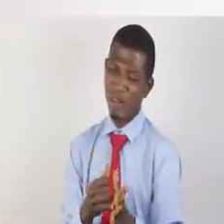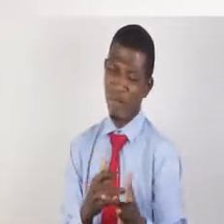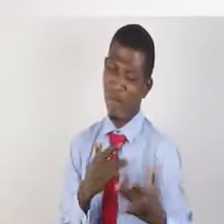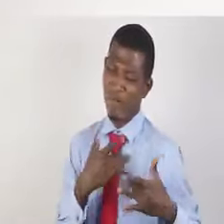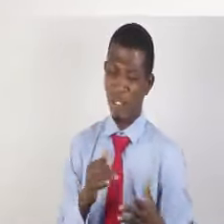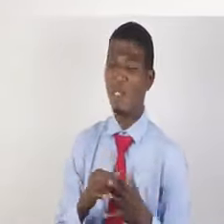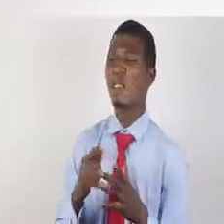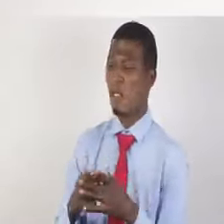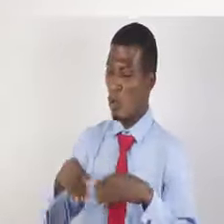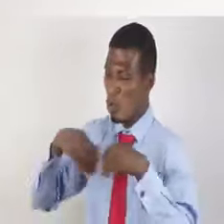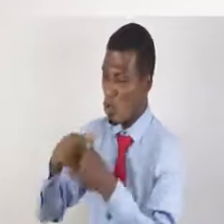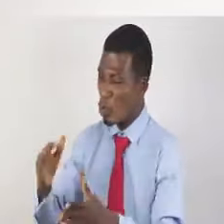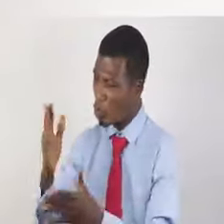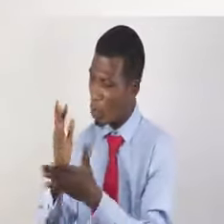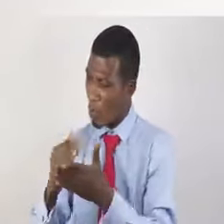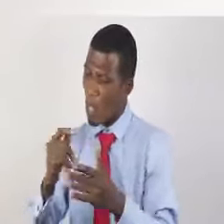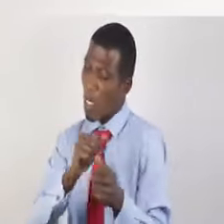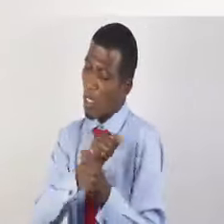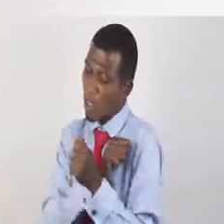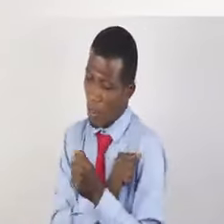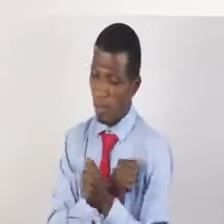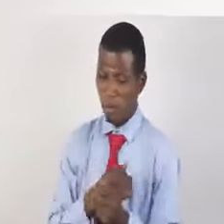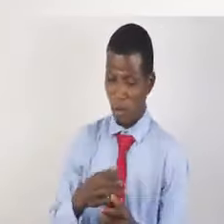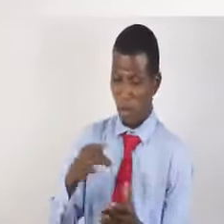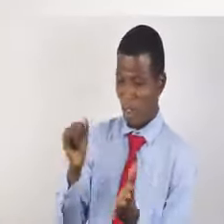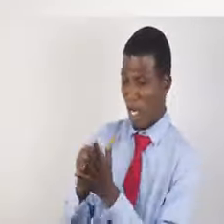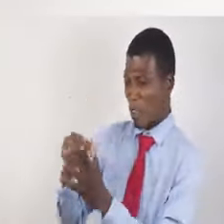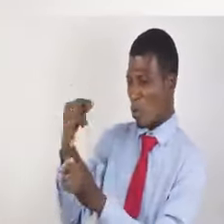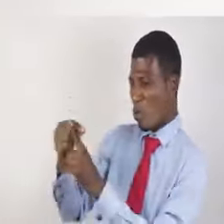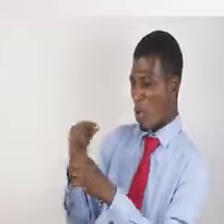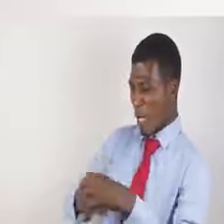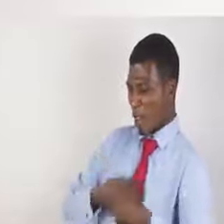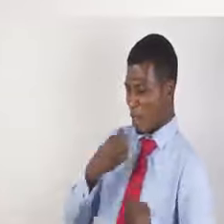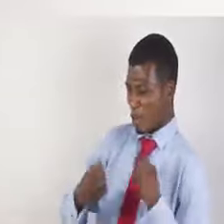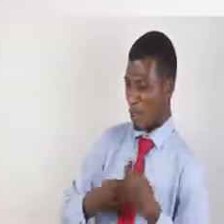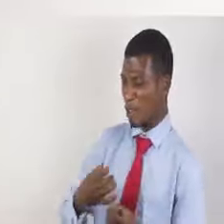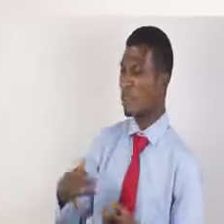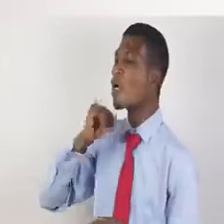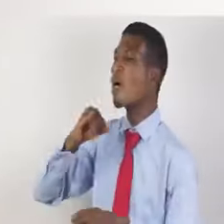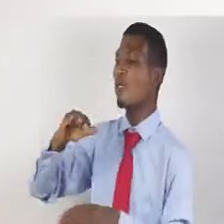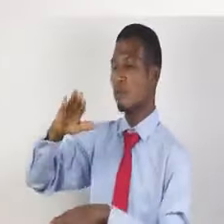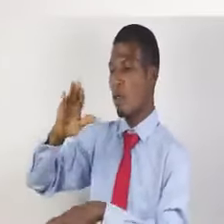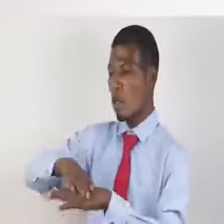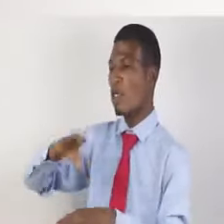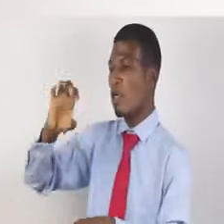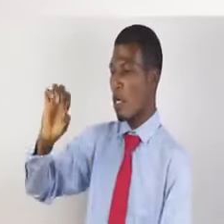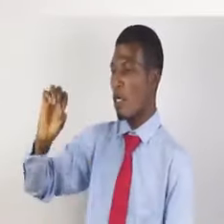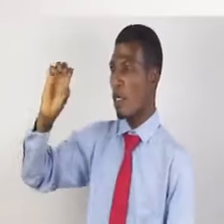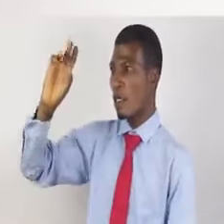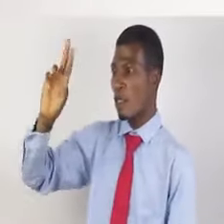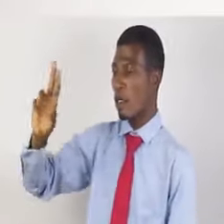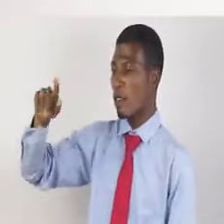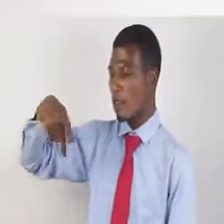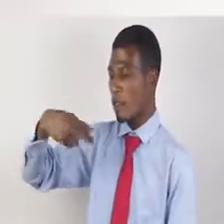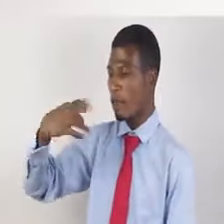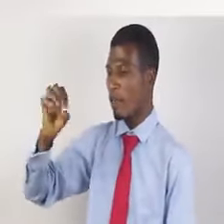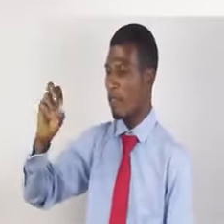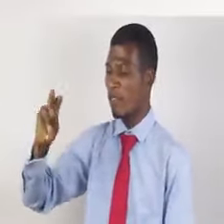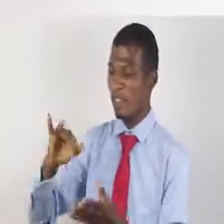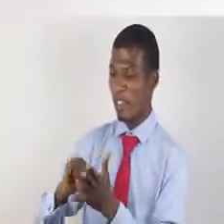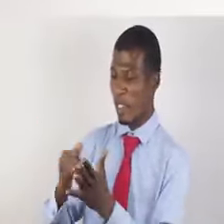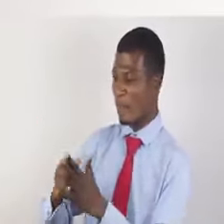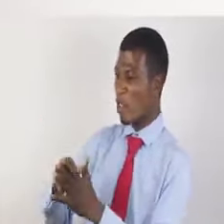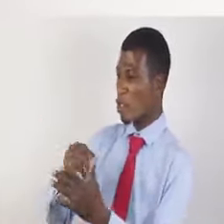reality of losing a loved one. So all those expressions are euphemisms at best. Gone